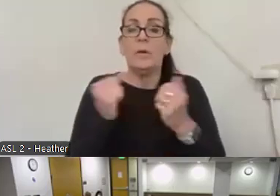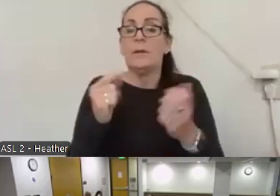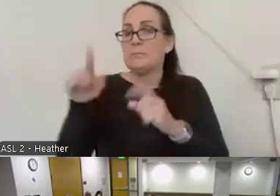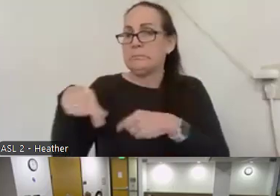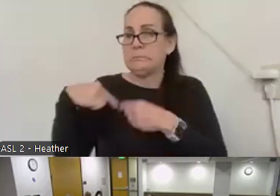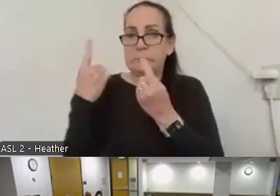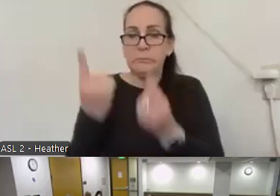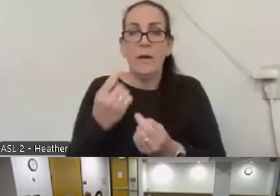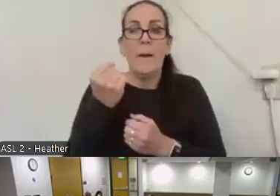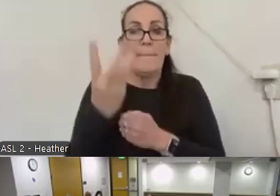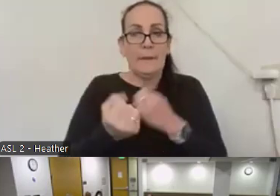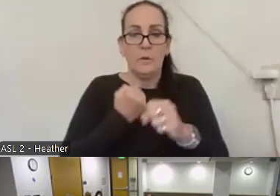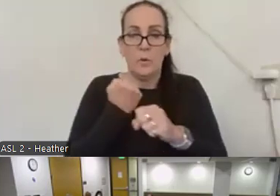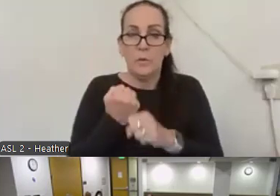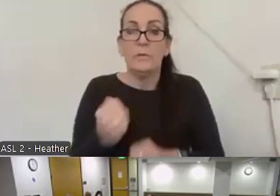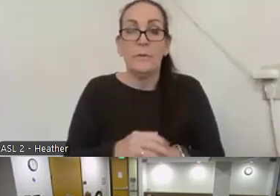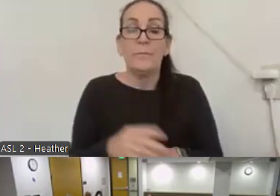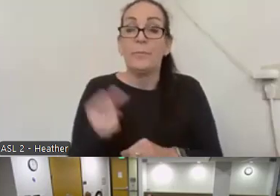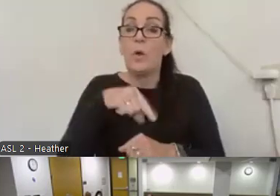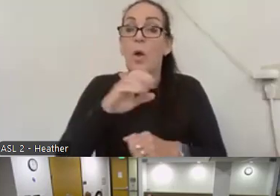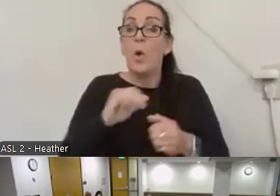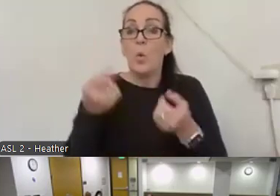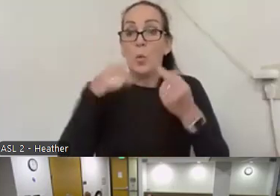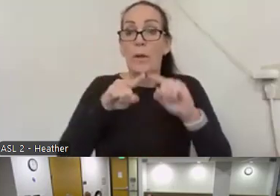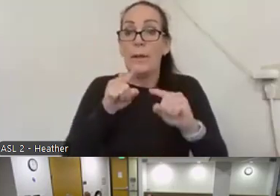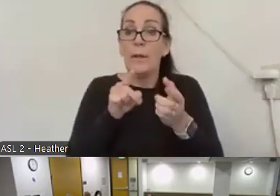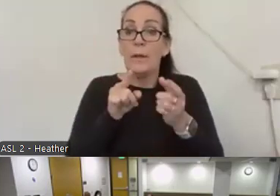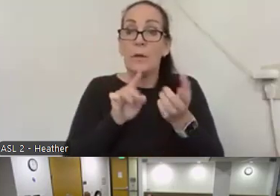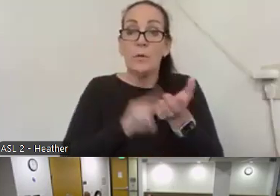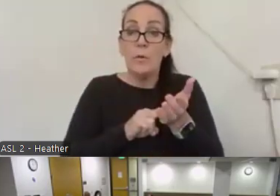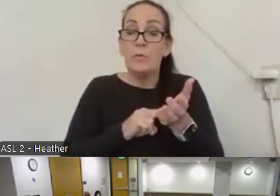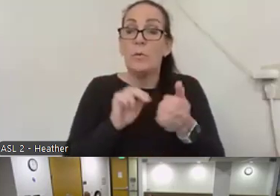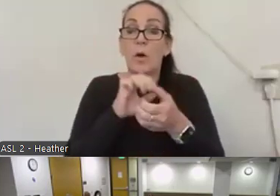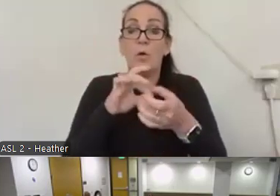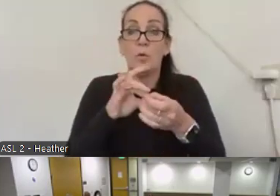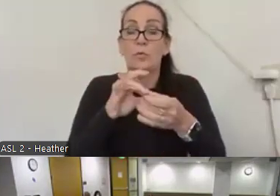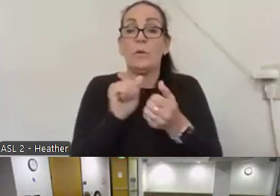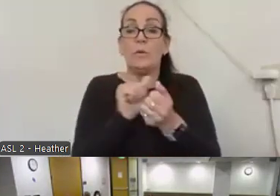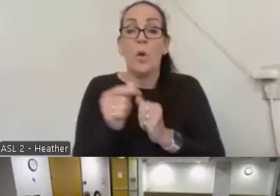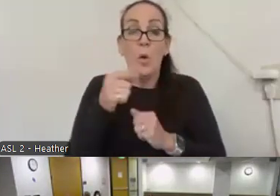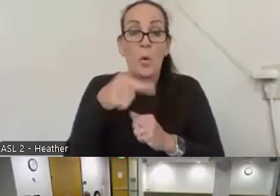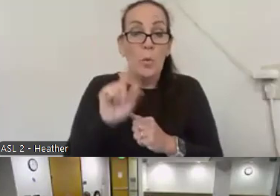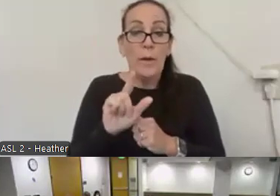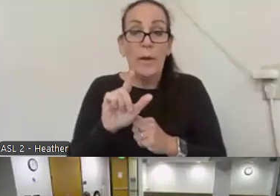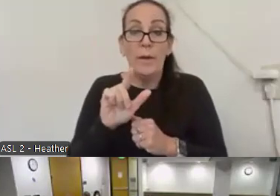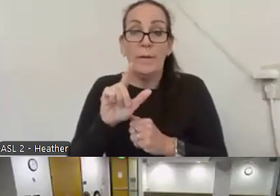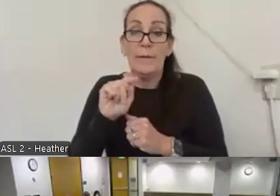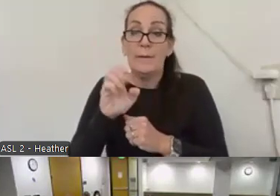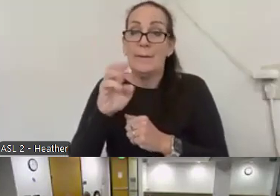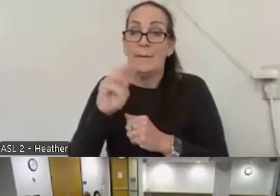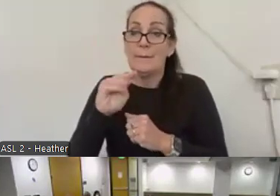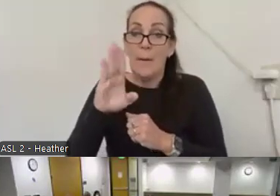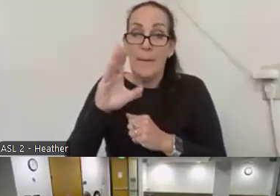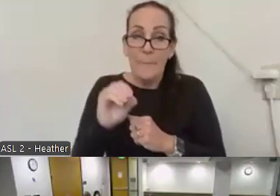decades now. We contract with vendors to provide support. We're working with Tembo. I heard you mention the